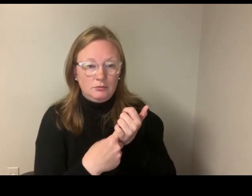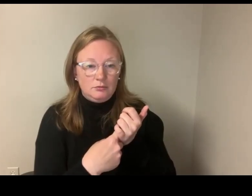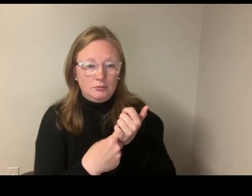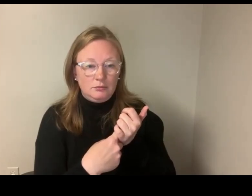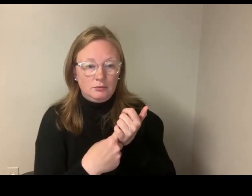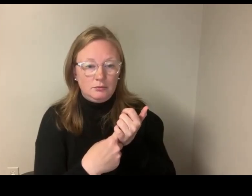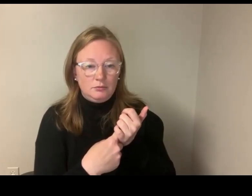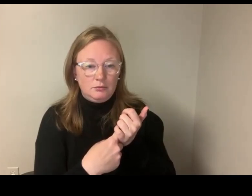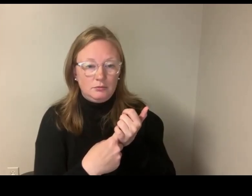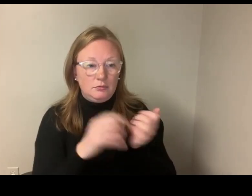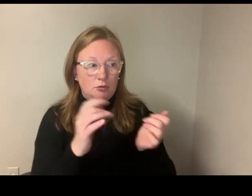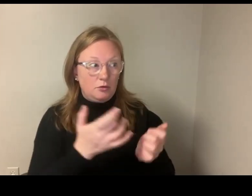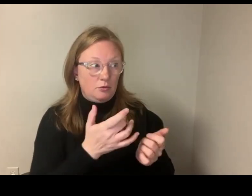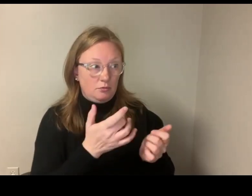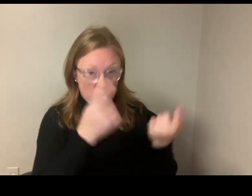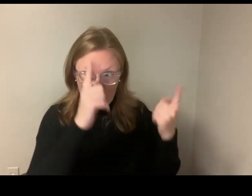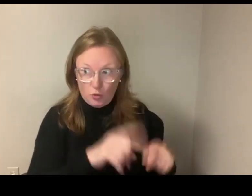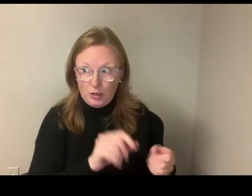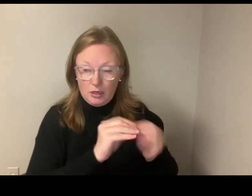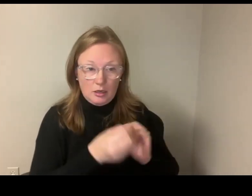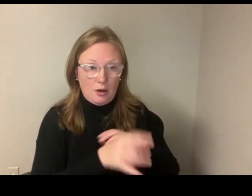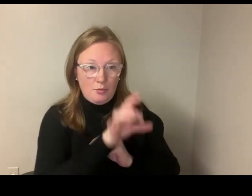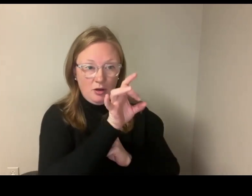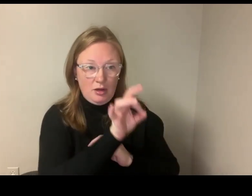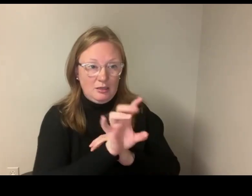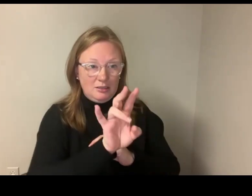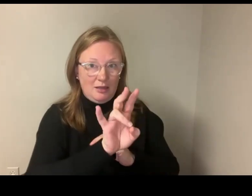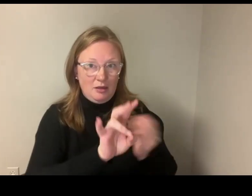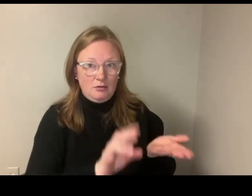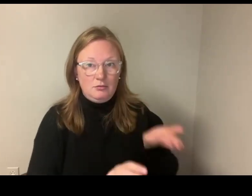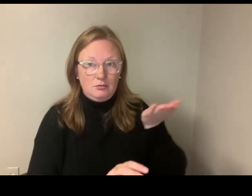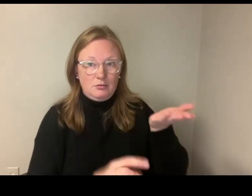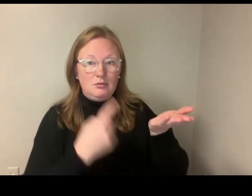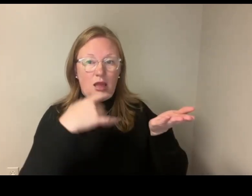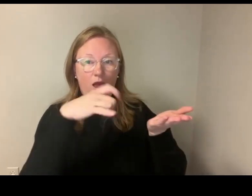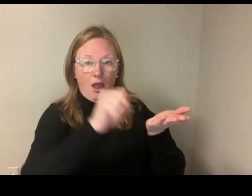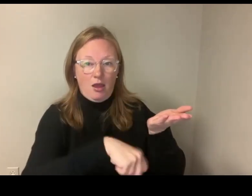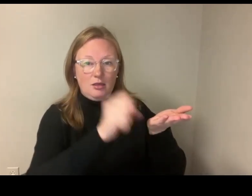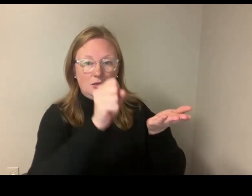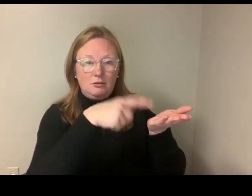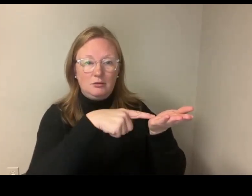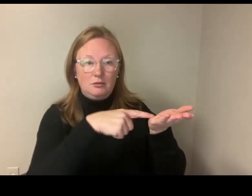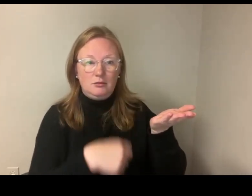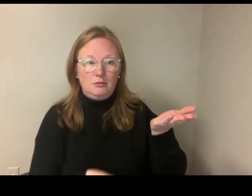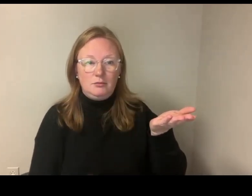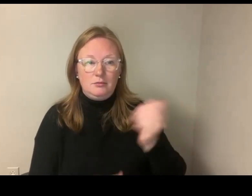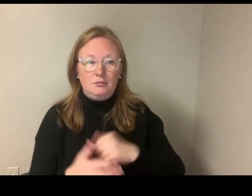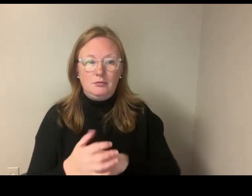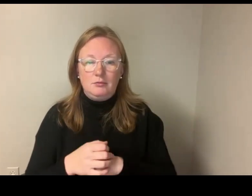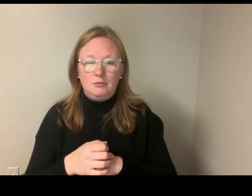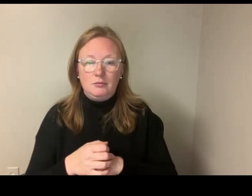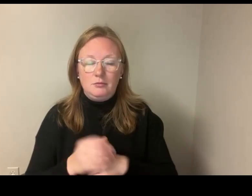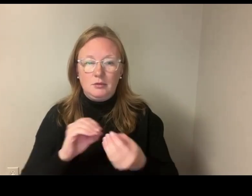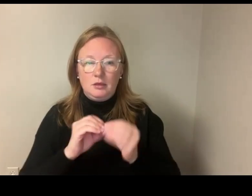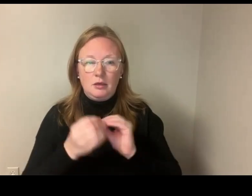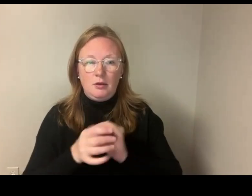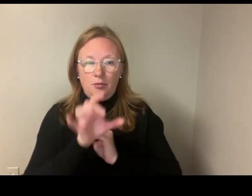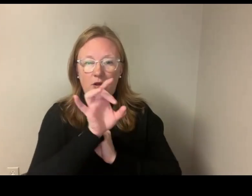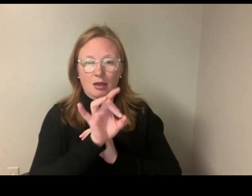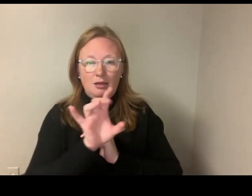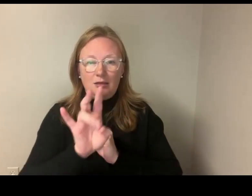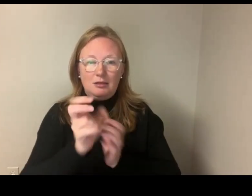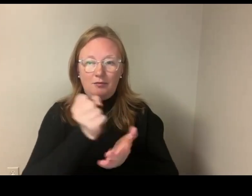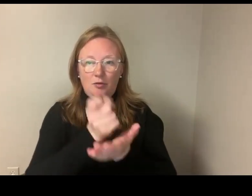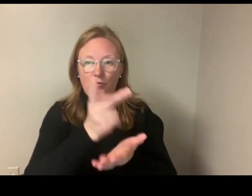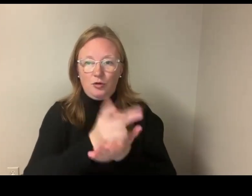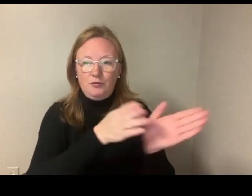Seeing none, all those in favor of resolution number 87, please indicate by saying aye. Aye. Resolution 87